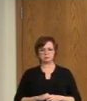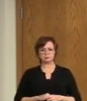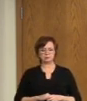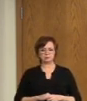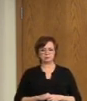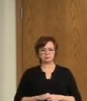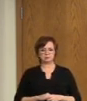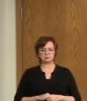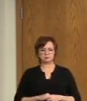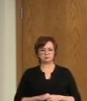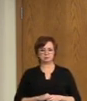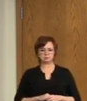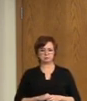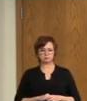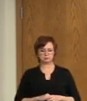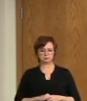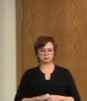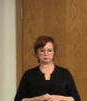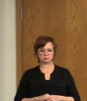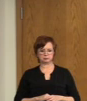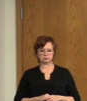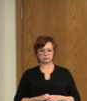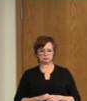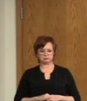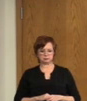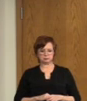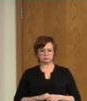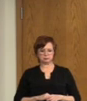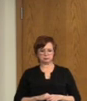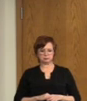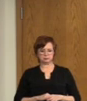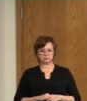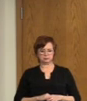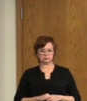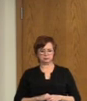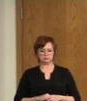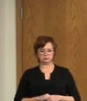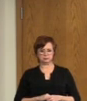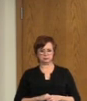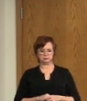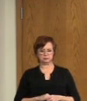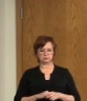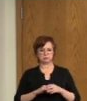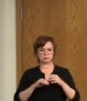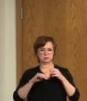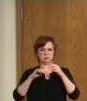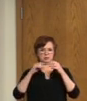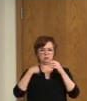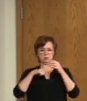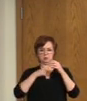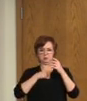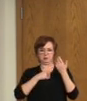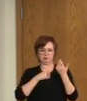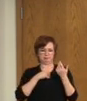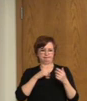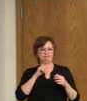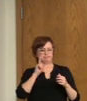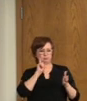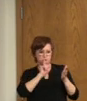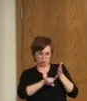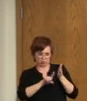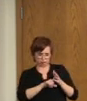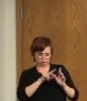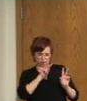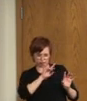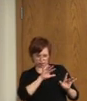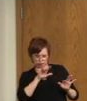far as the outbreak protocols in correctional facilities or any communal level facilities, we are, as the minister said, making sure that what's